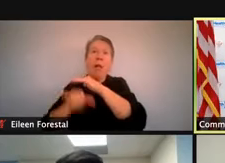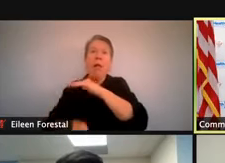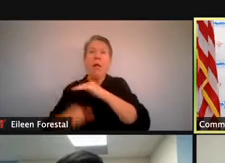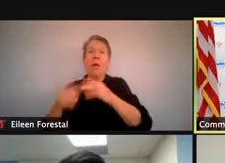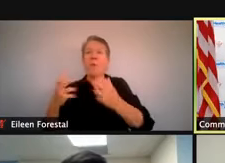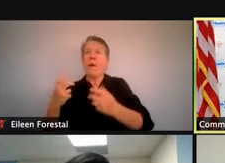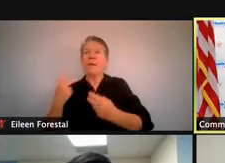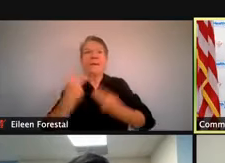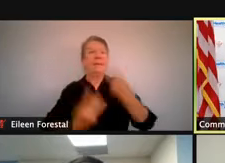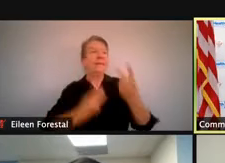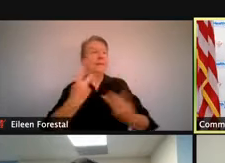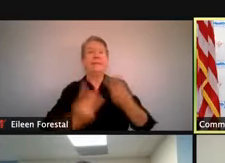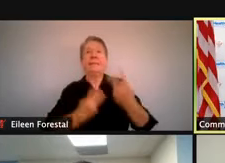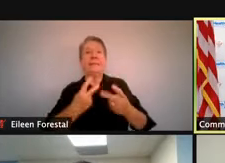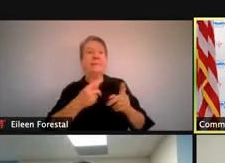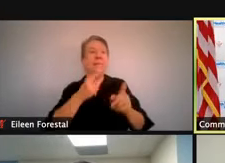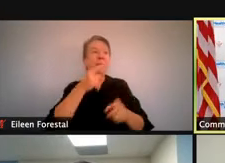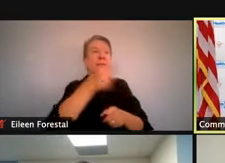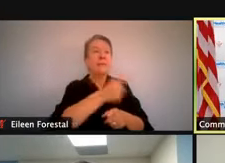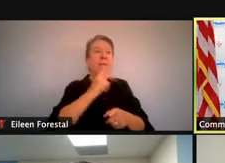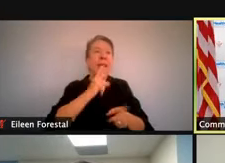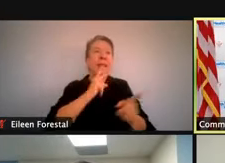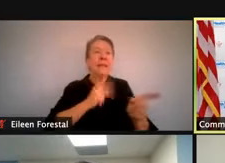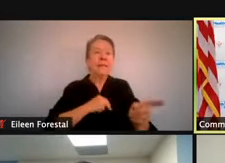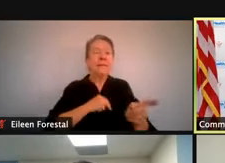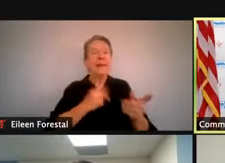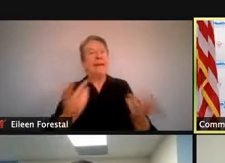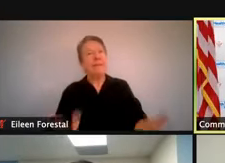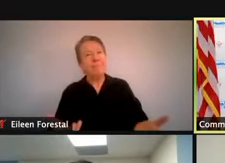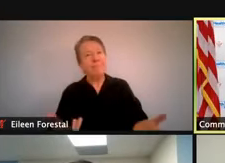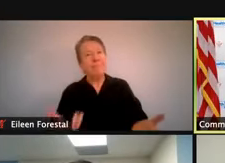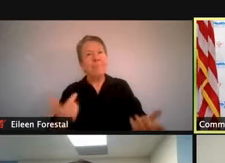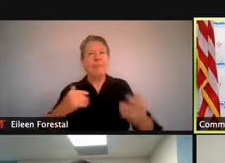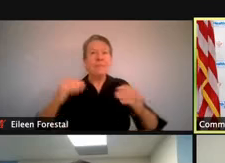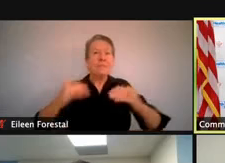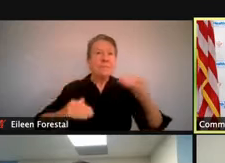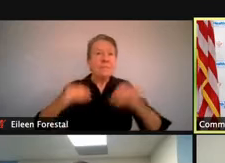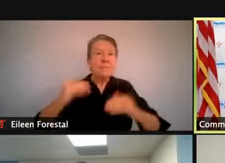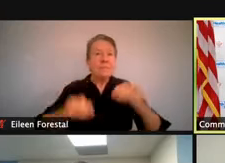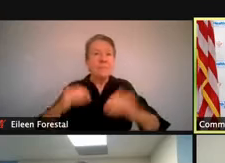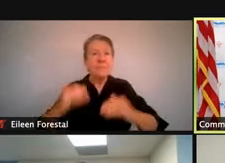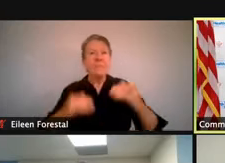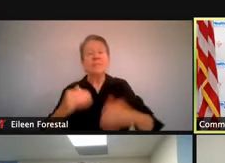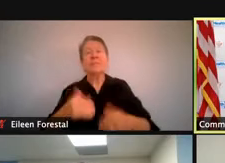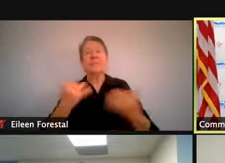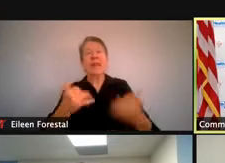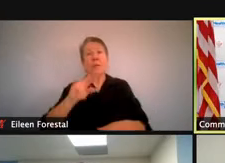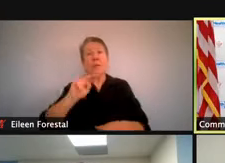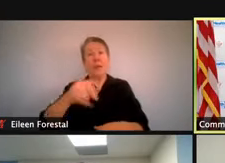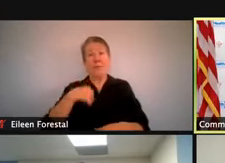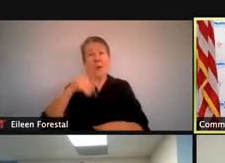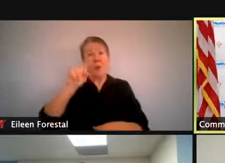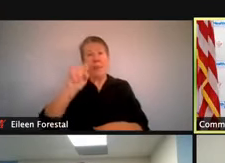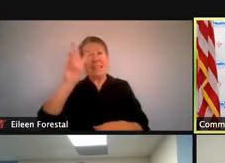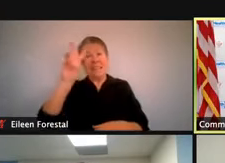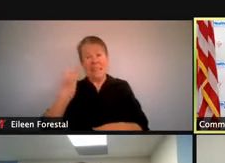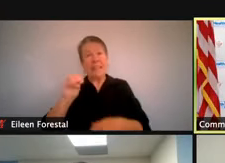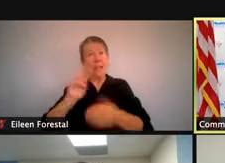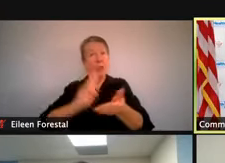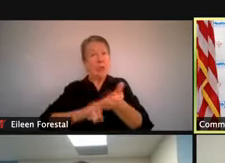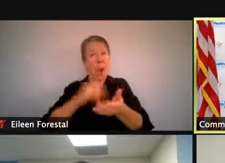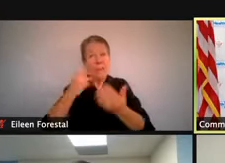there's 160 long-term care facilities that are identified as having active outbreaks. It's coming in